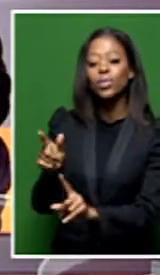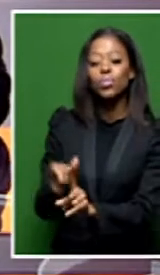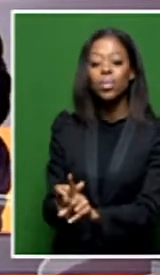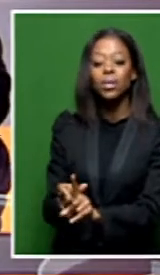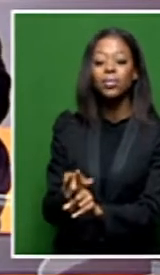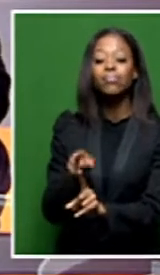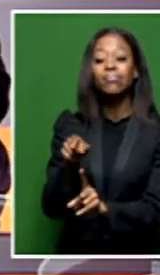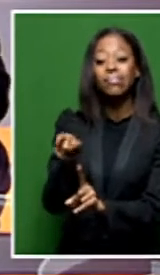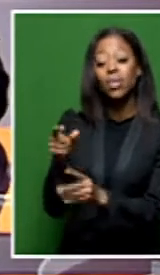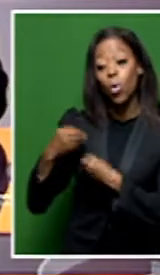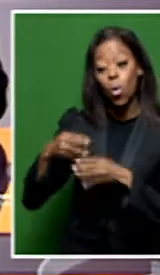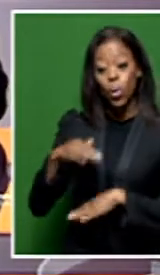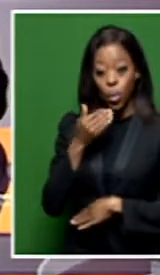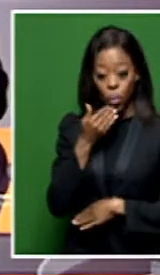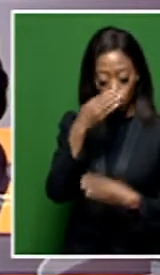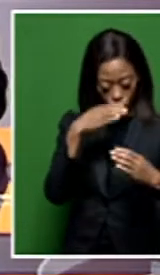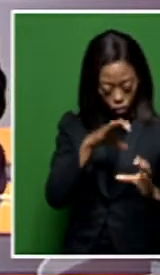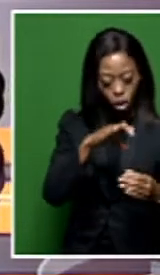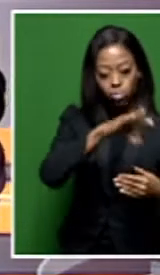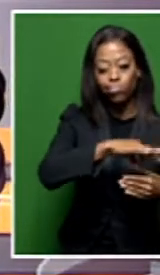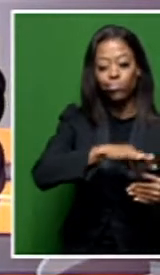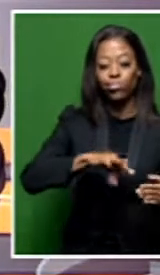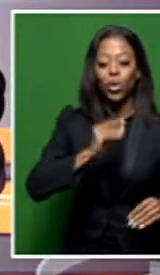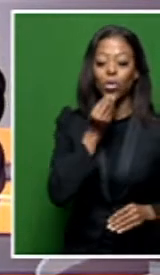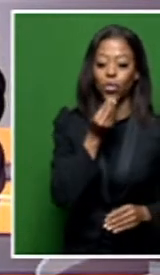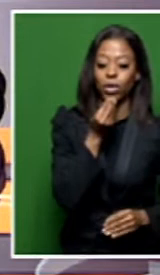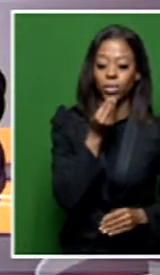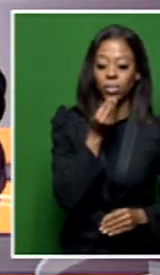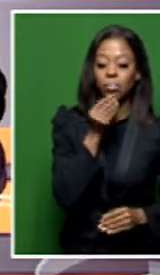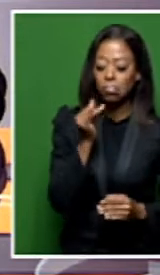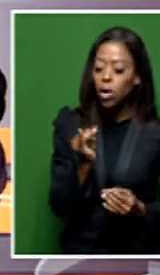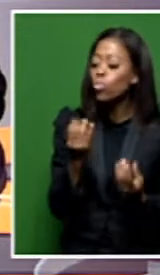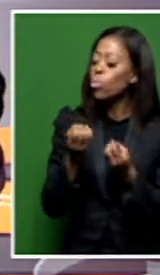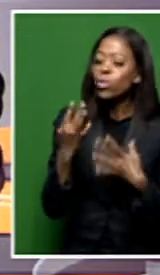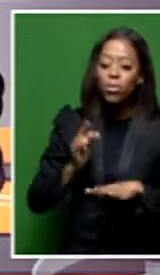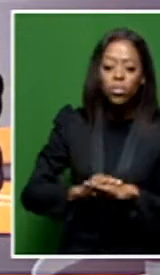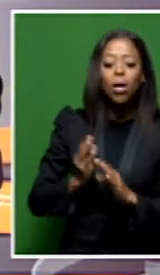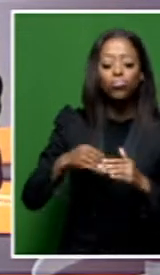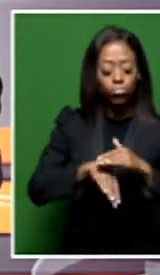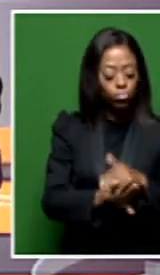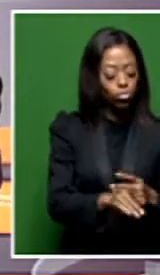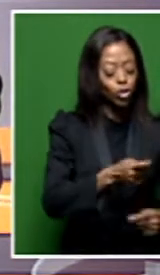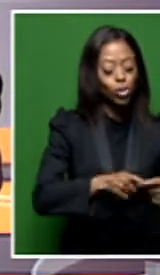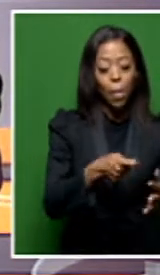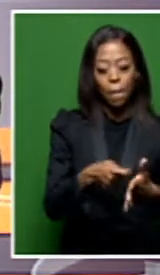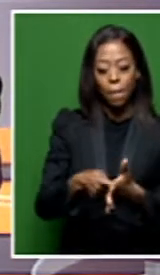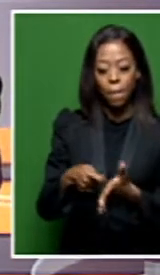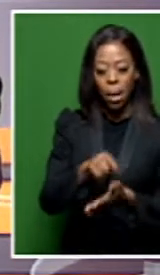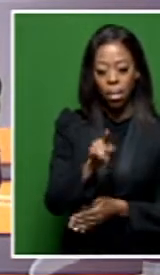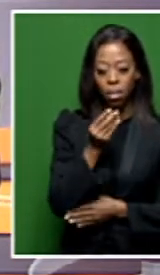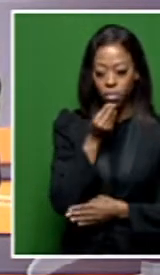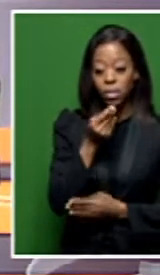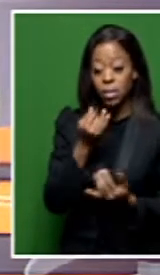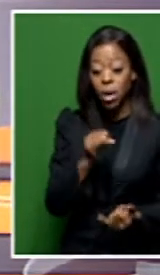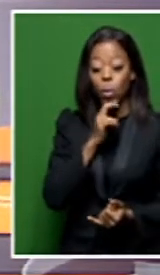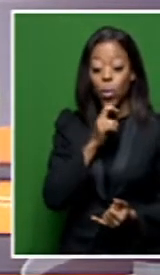fellow plant-based food and cooking enthusiast Chef Noni, where she regularly shops for the ingredients she uses for recipes she shares in